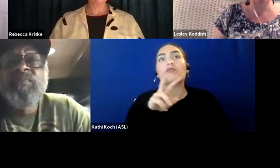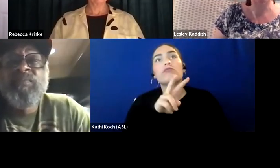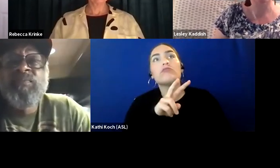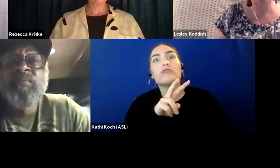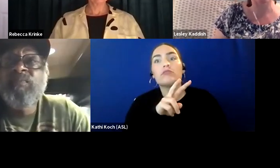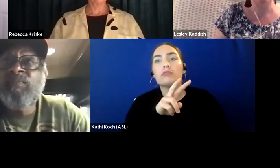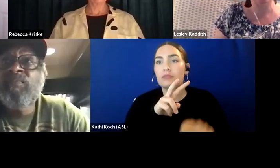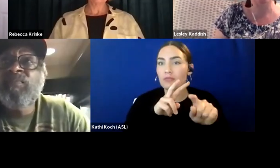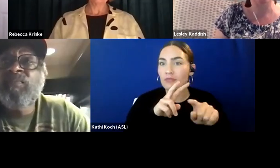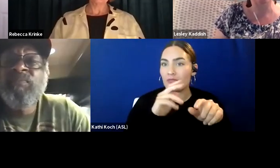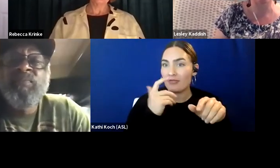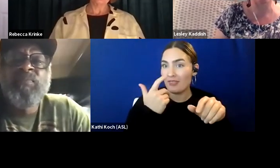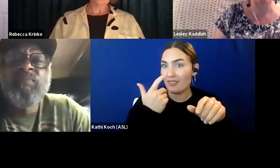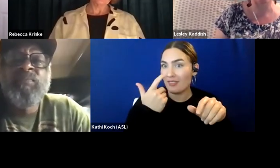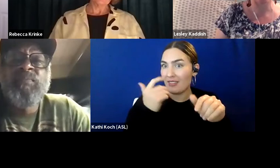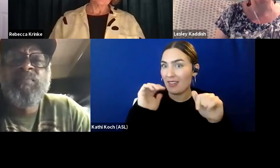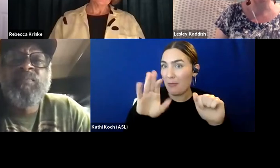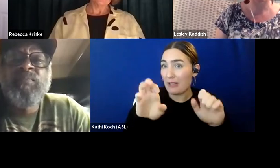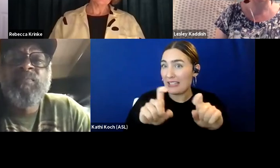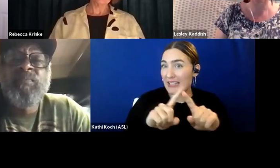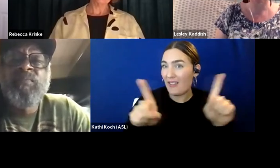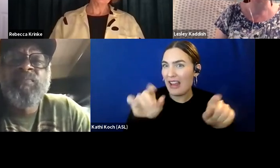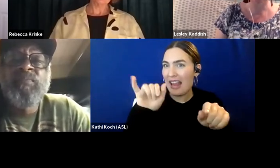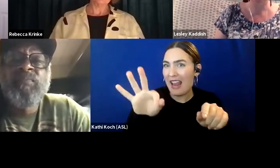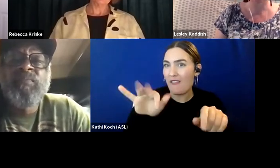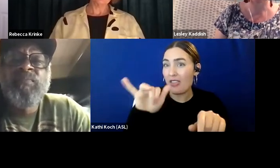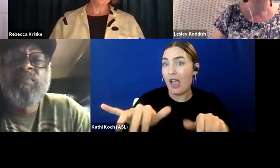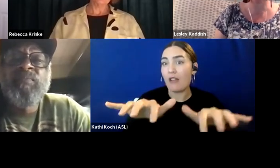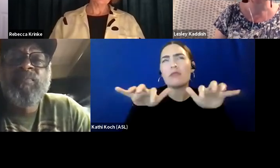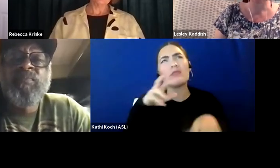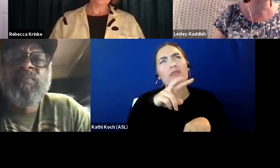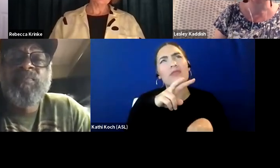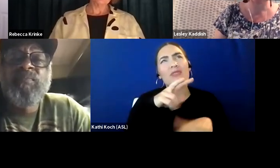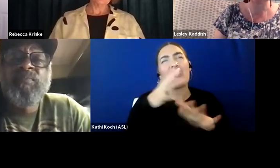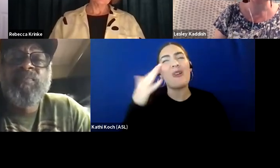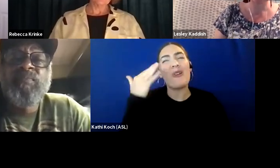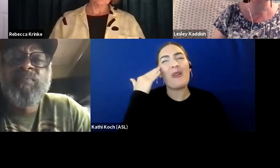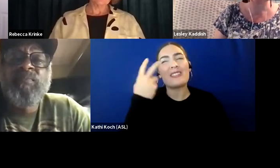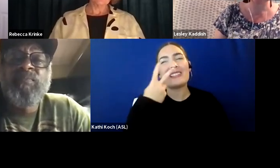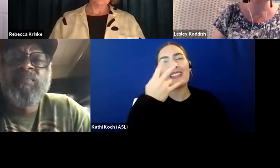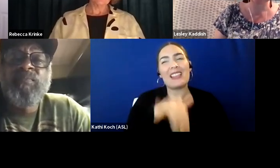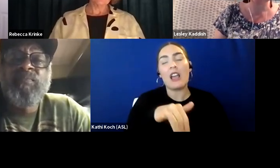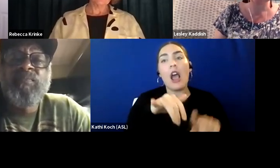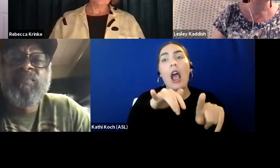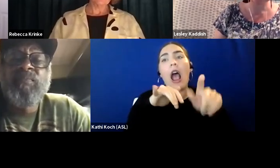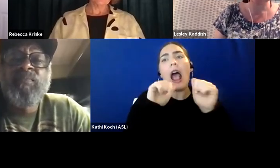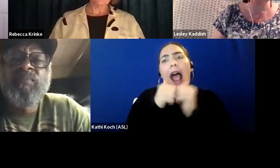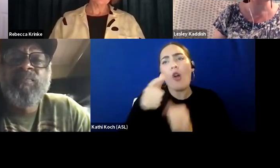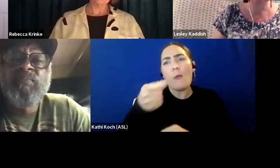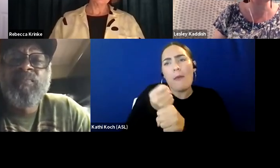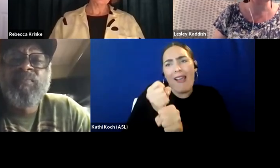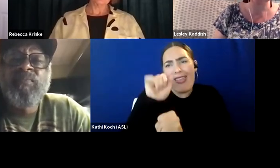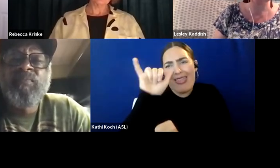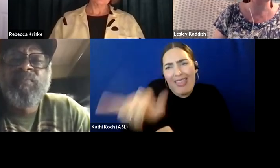a different dynamic when it's something known. So I think that's the maturation of imagination.